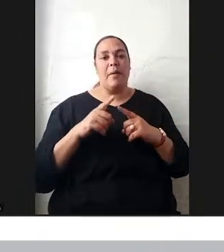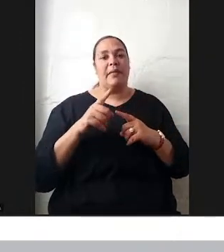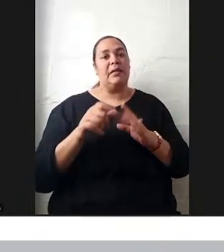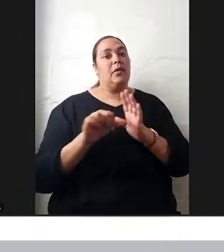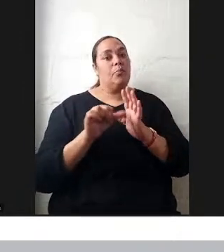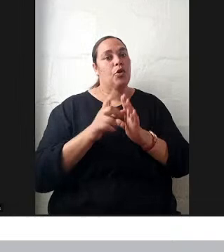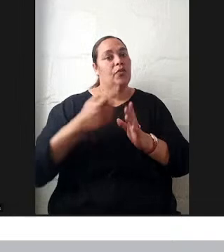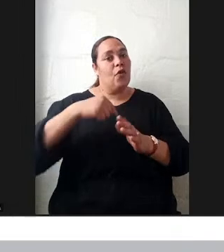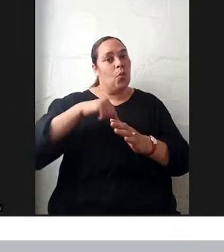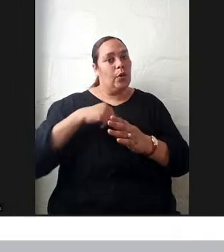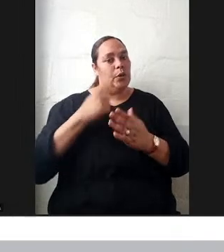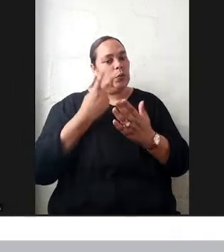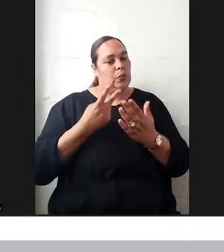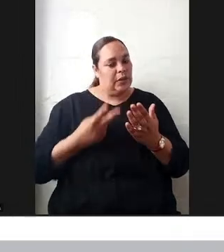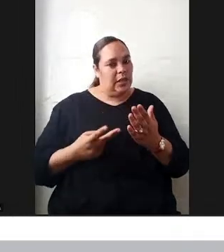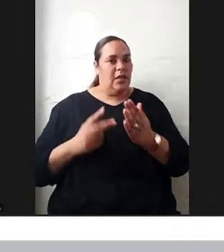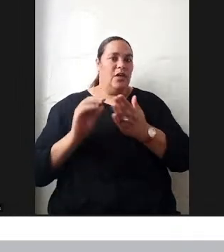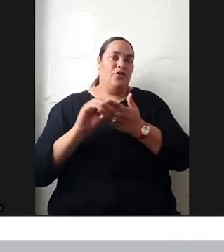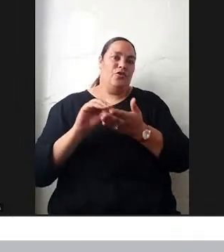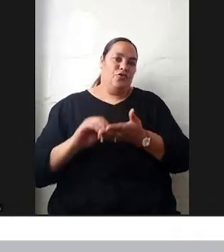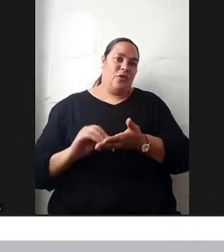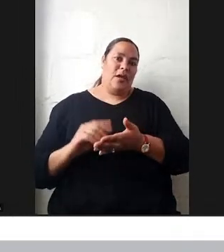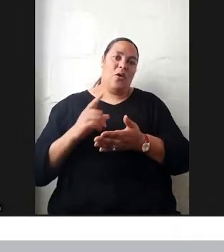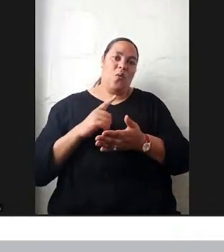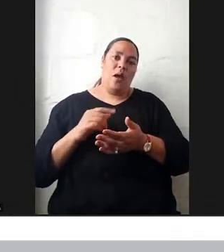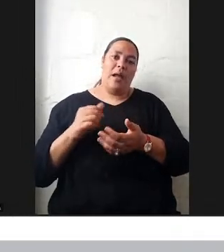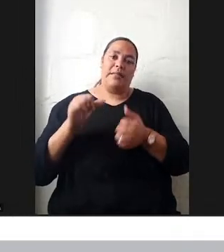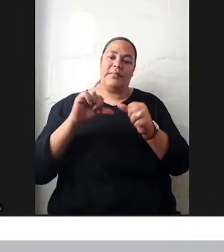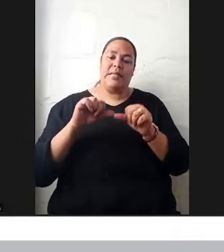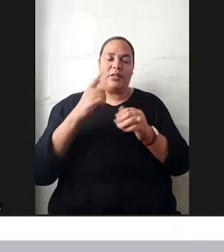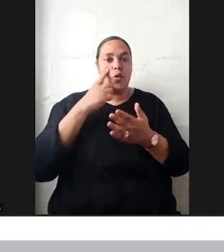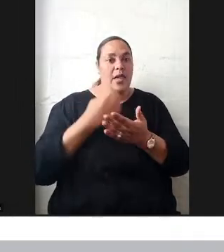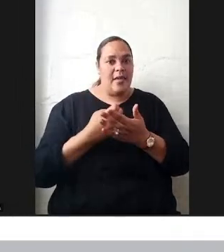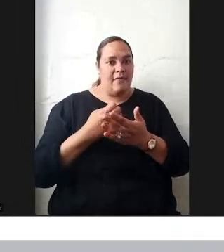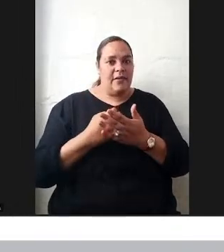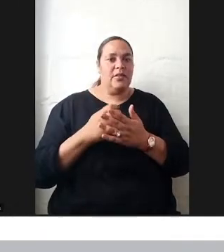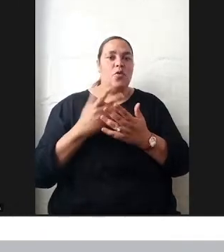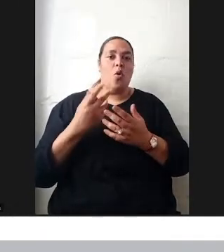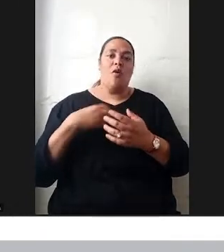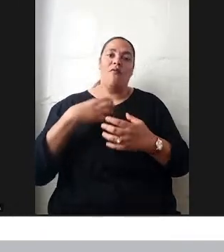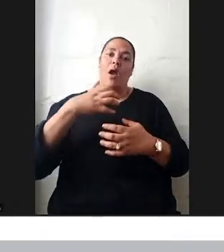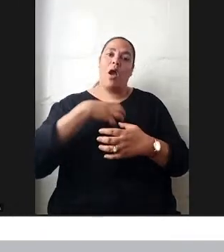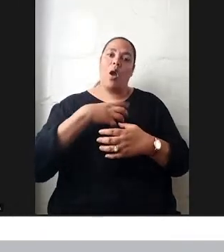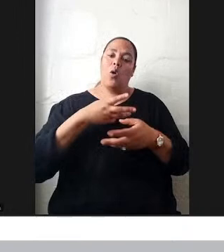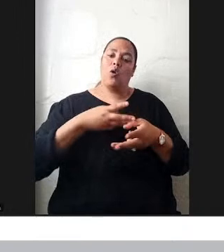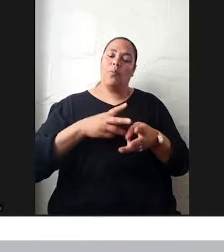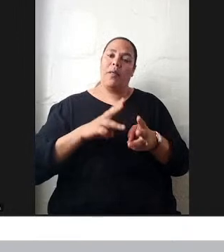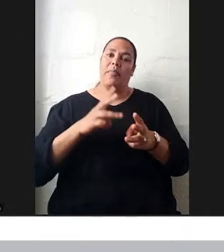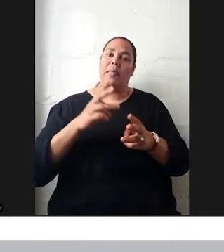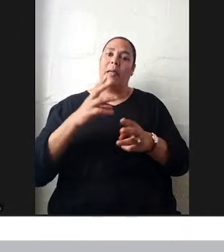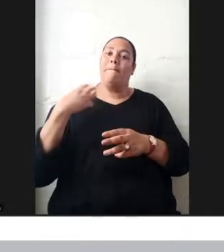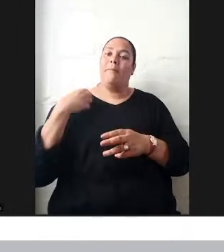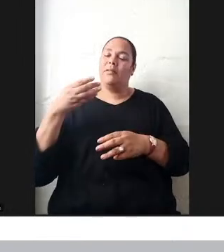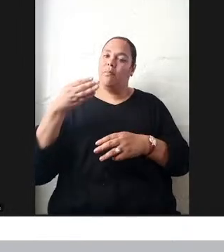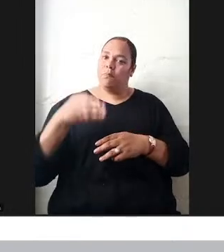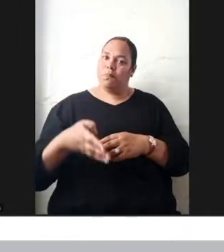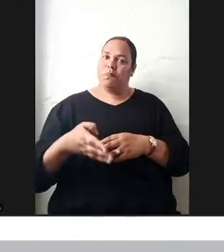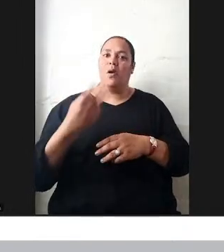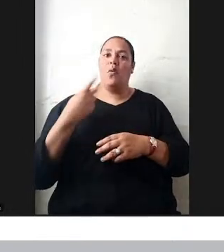track, because science or evidence, even of our own mirrors, Minister was here presenting to